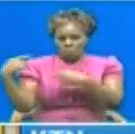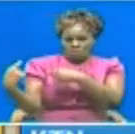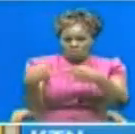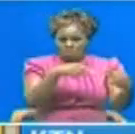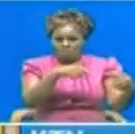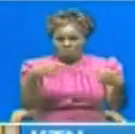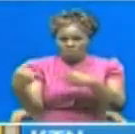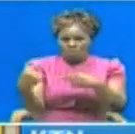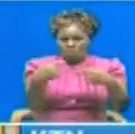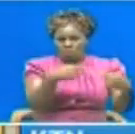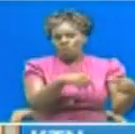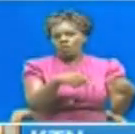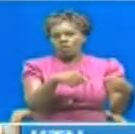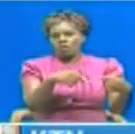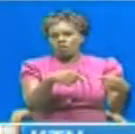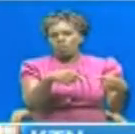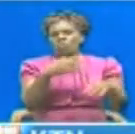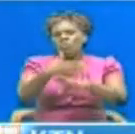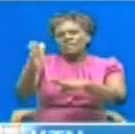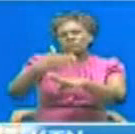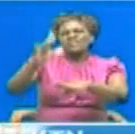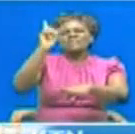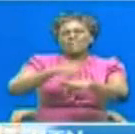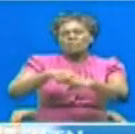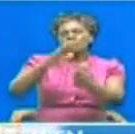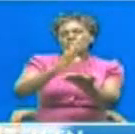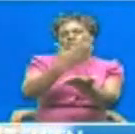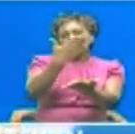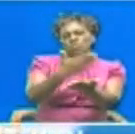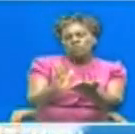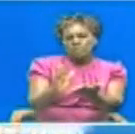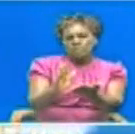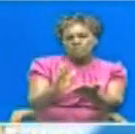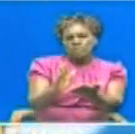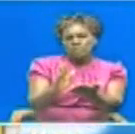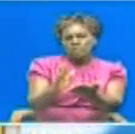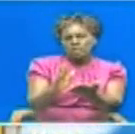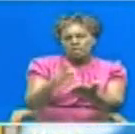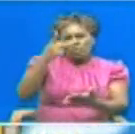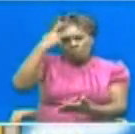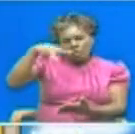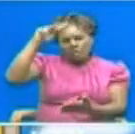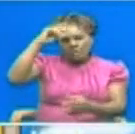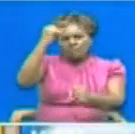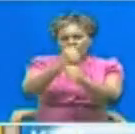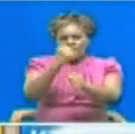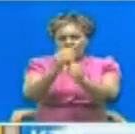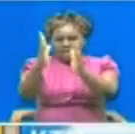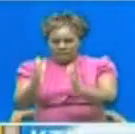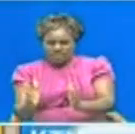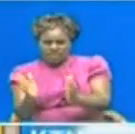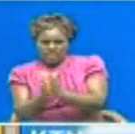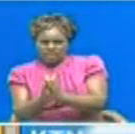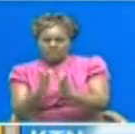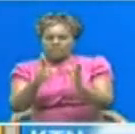has really consumed a lot of time between the policy makers of the ministry, the